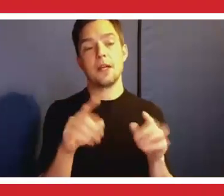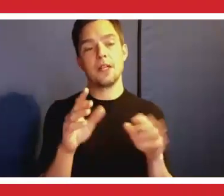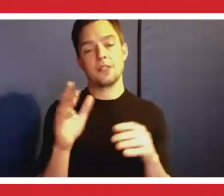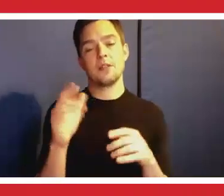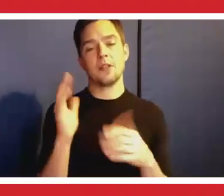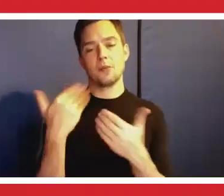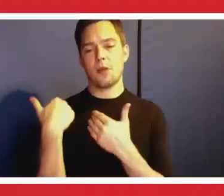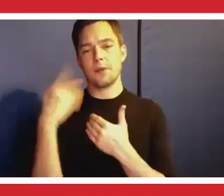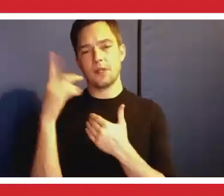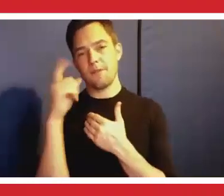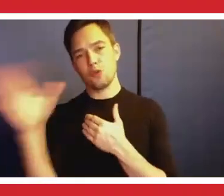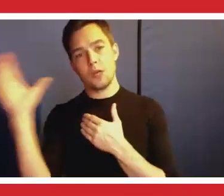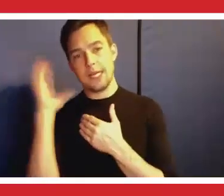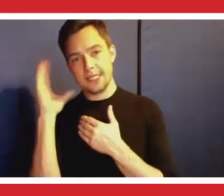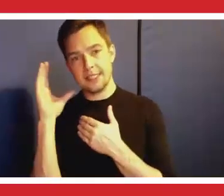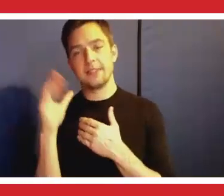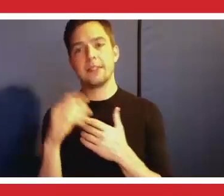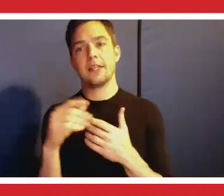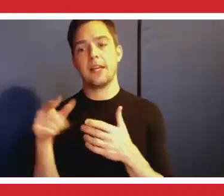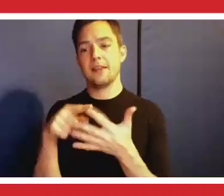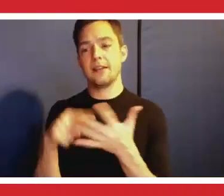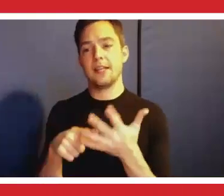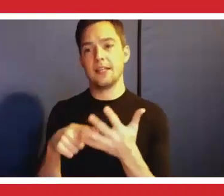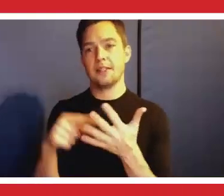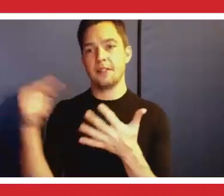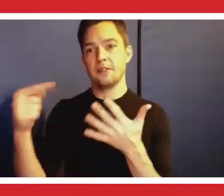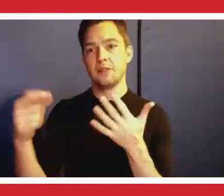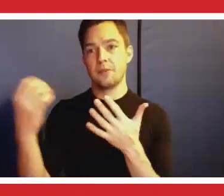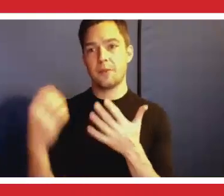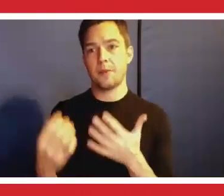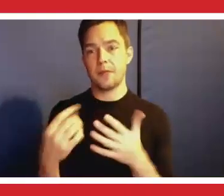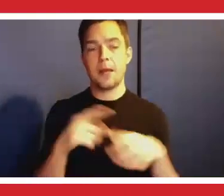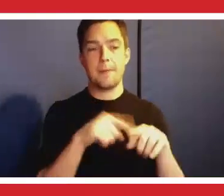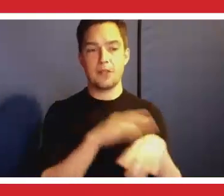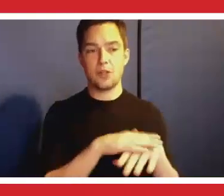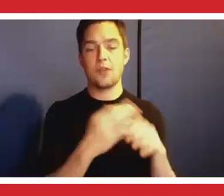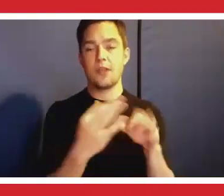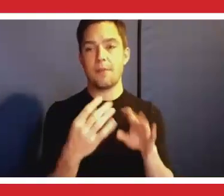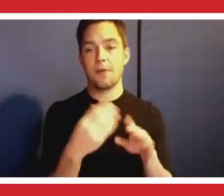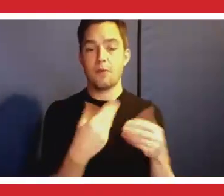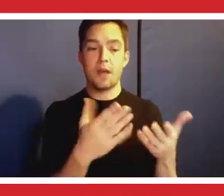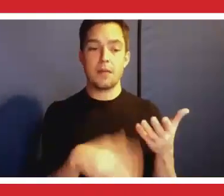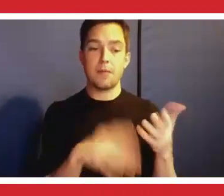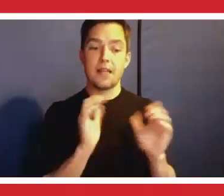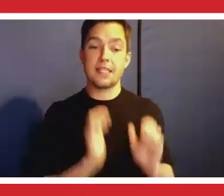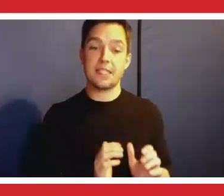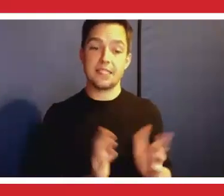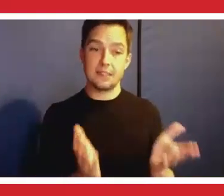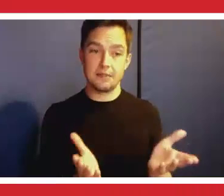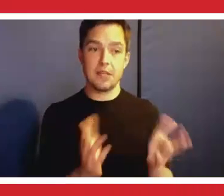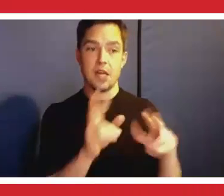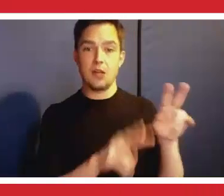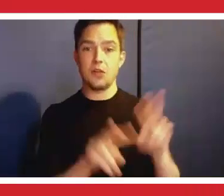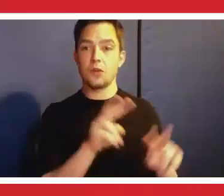need to take decisions based also on the inputs provided by citizens and look at